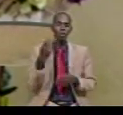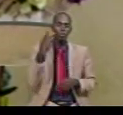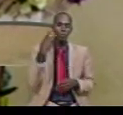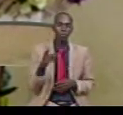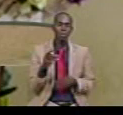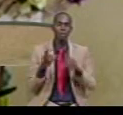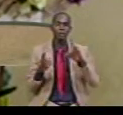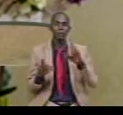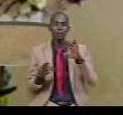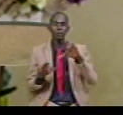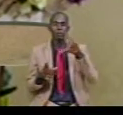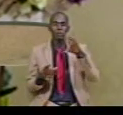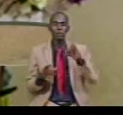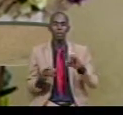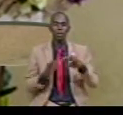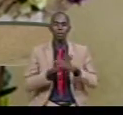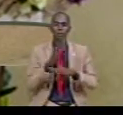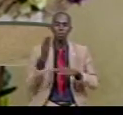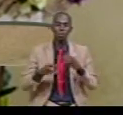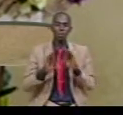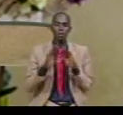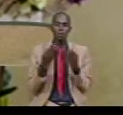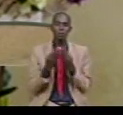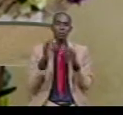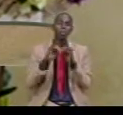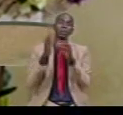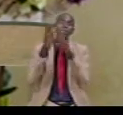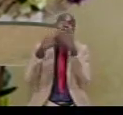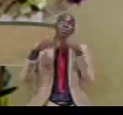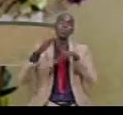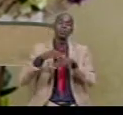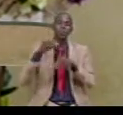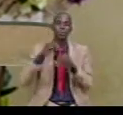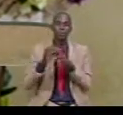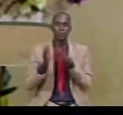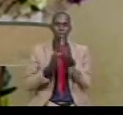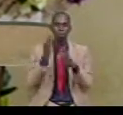family in heaven, in Jesus' name.